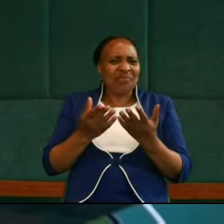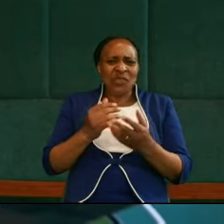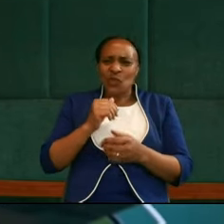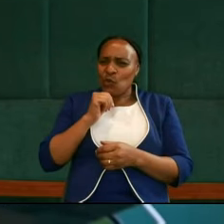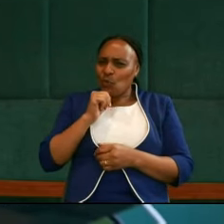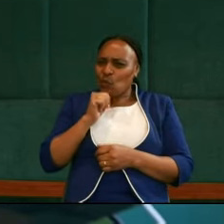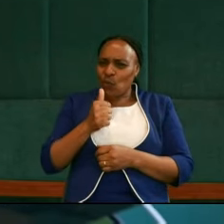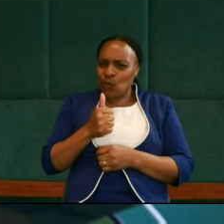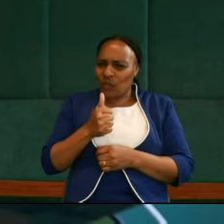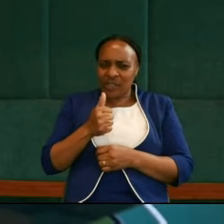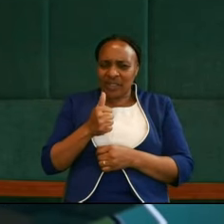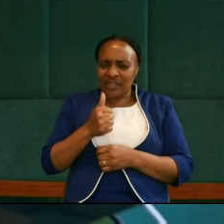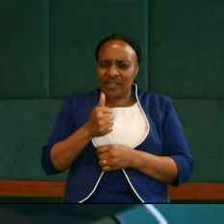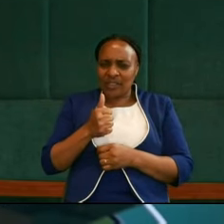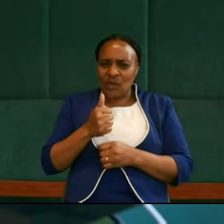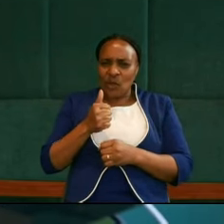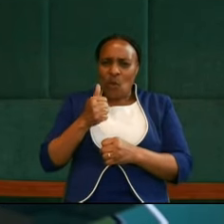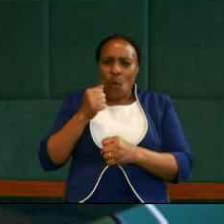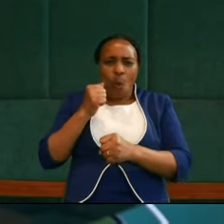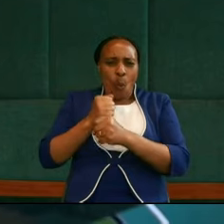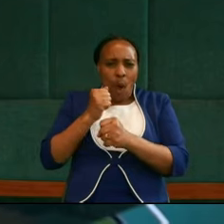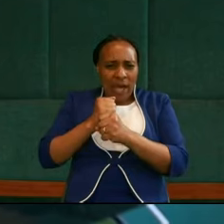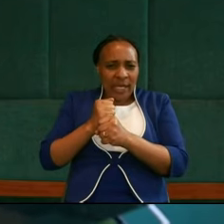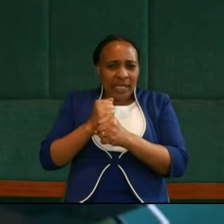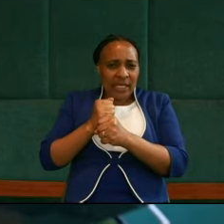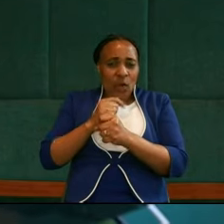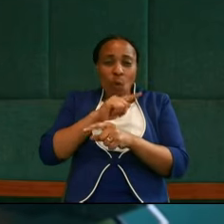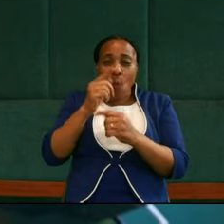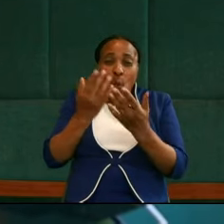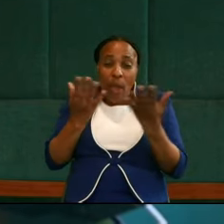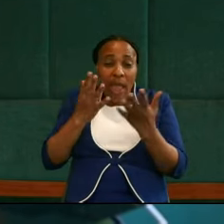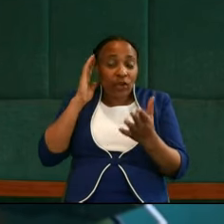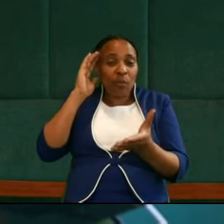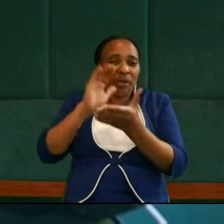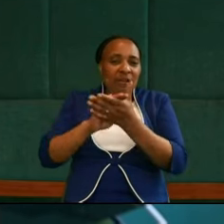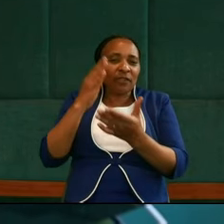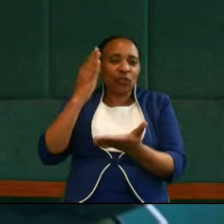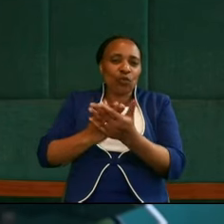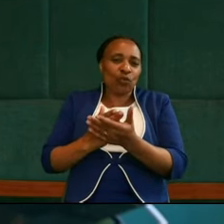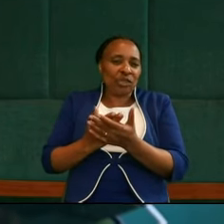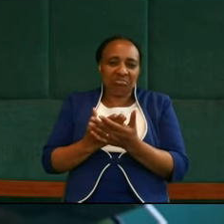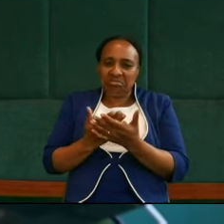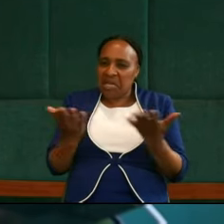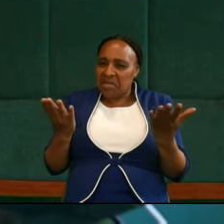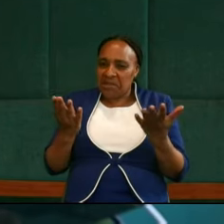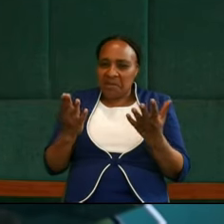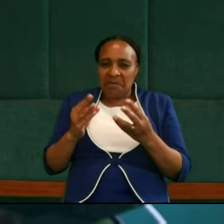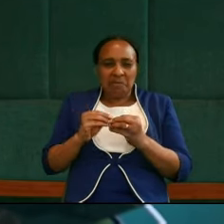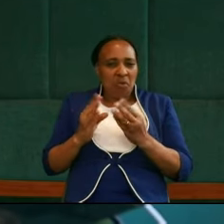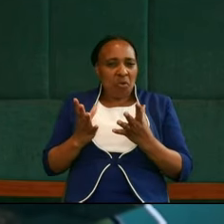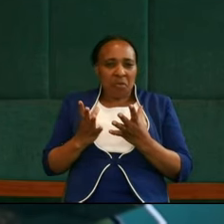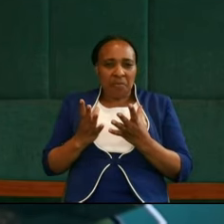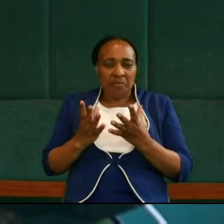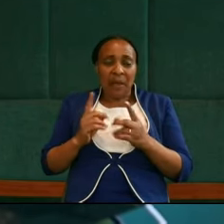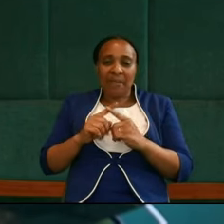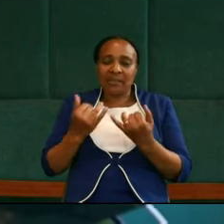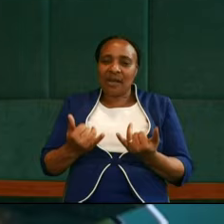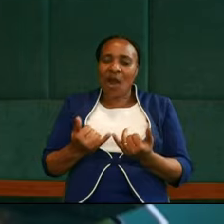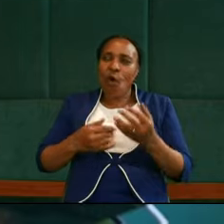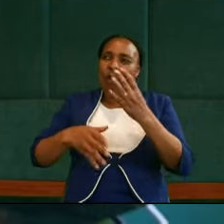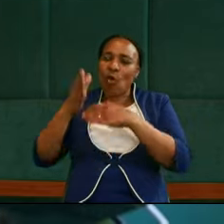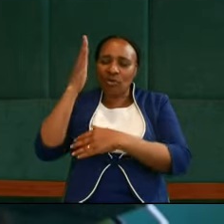worth it to believe truth anymore. But it does. God